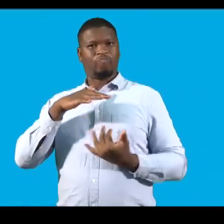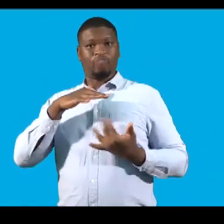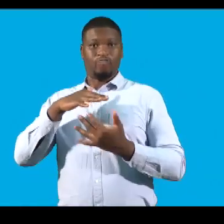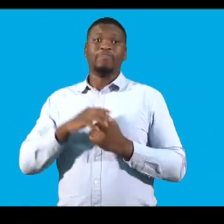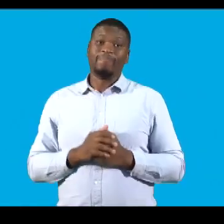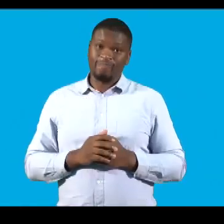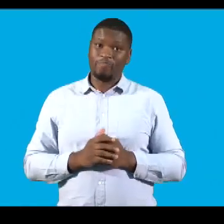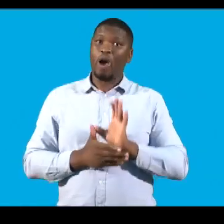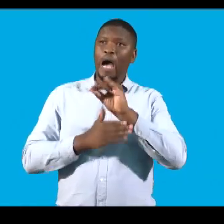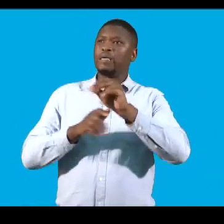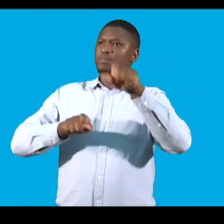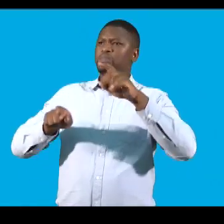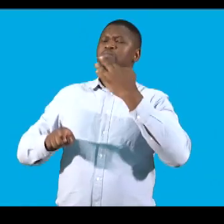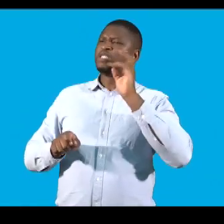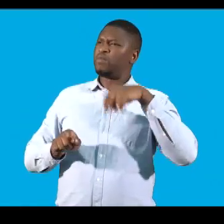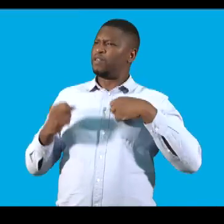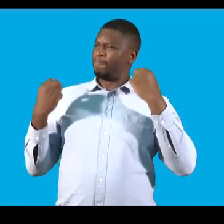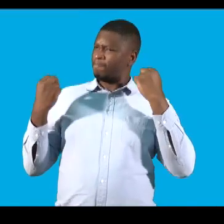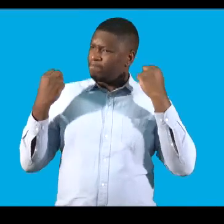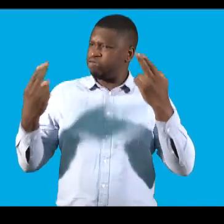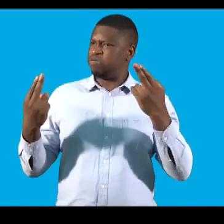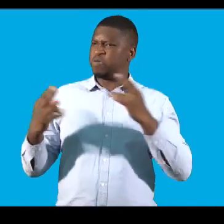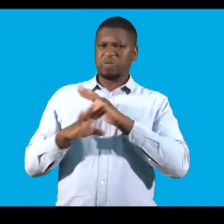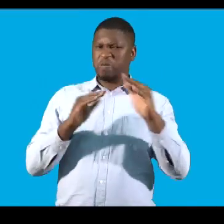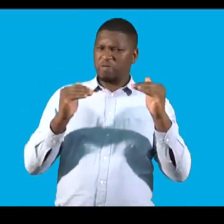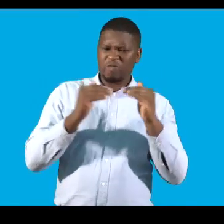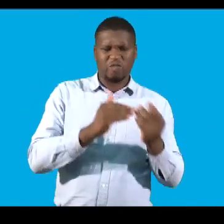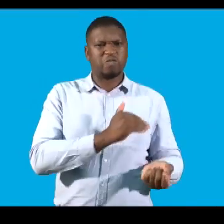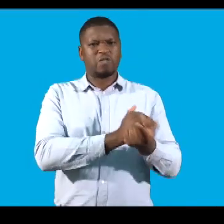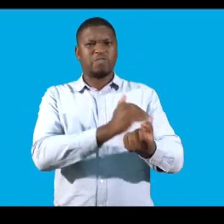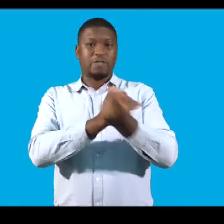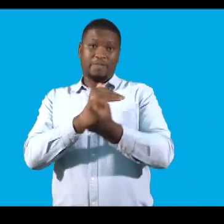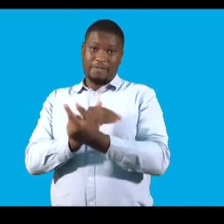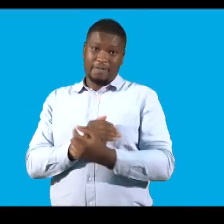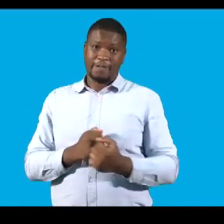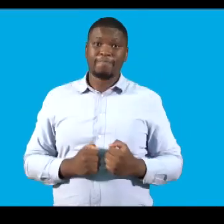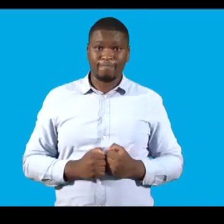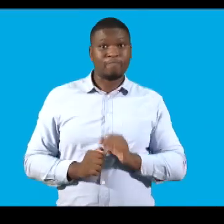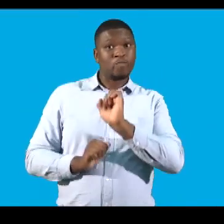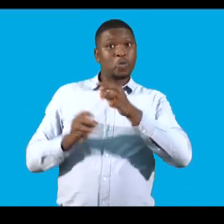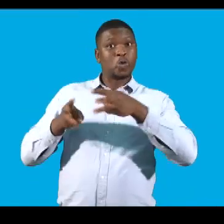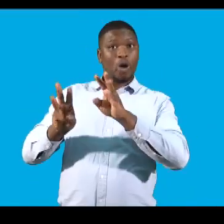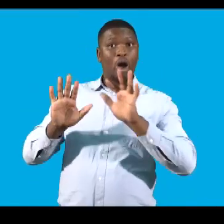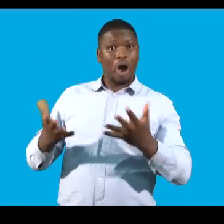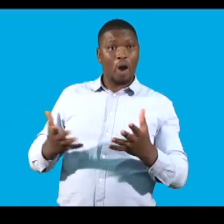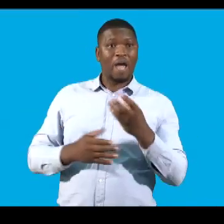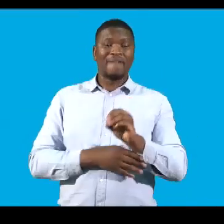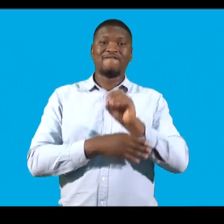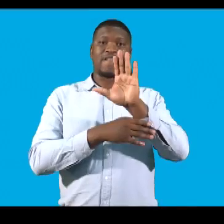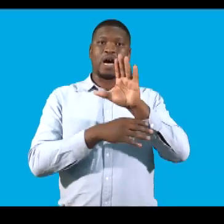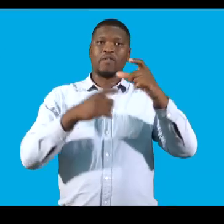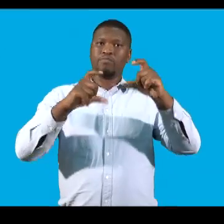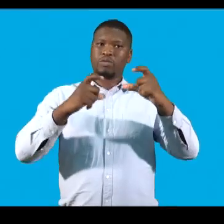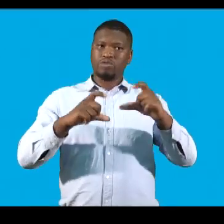inspirational, asking people to stand up and rise up against the injustices of apartheid. The form, it has